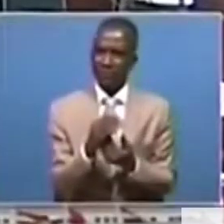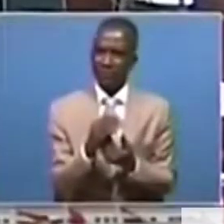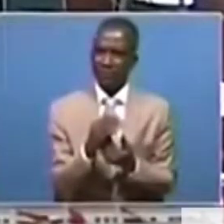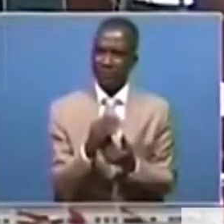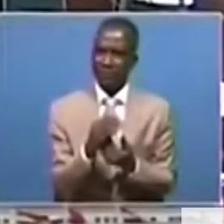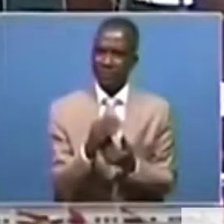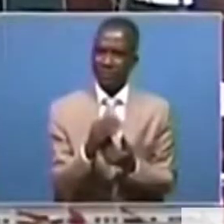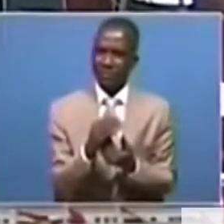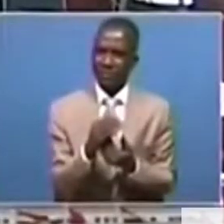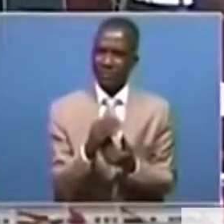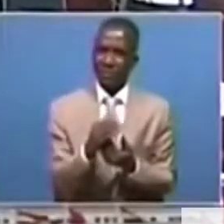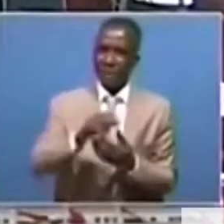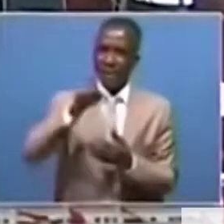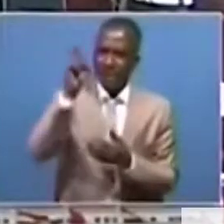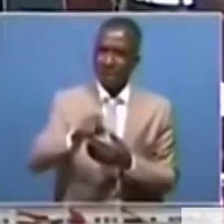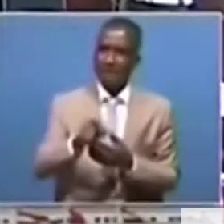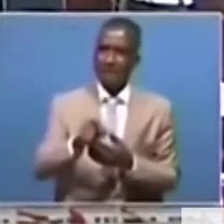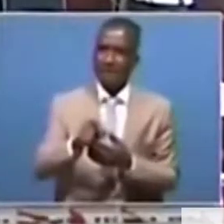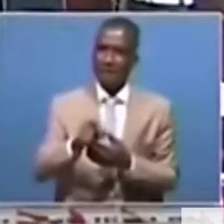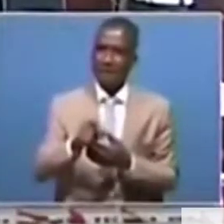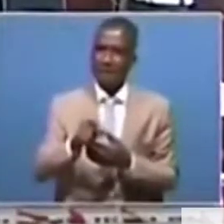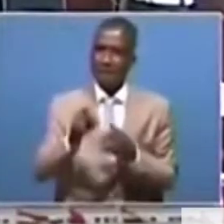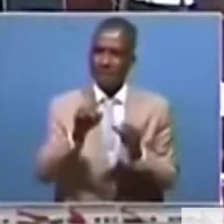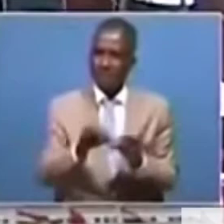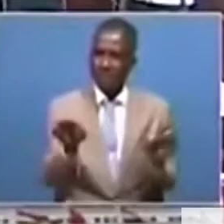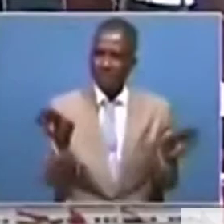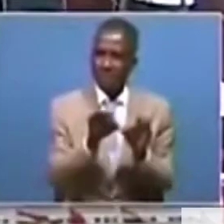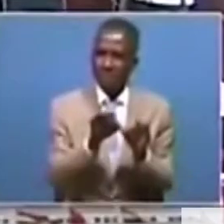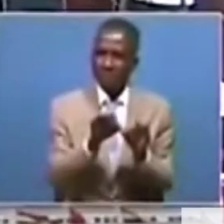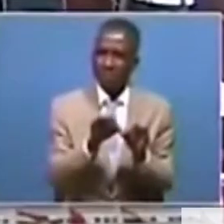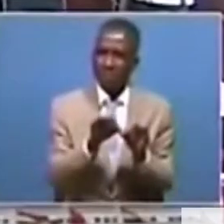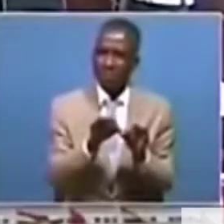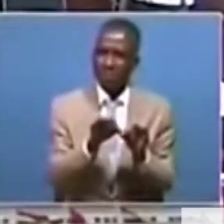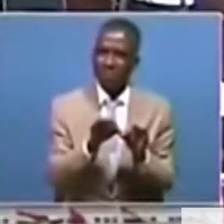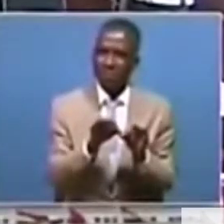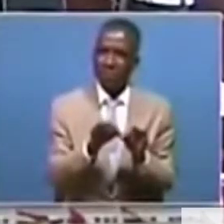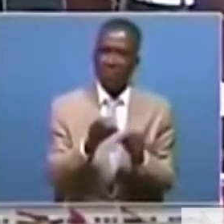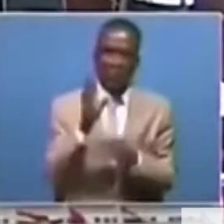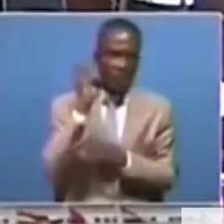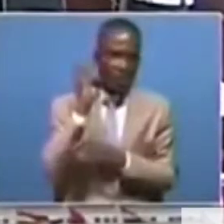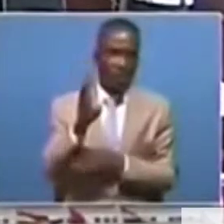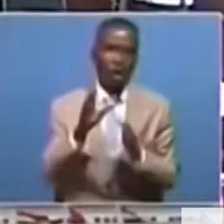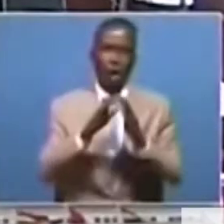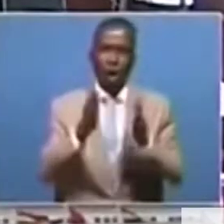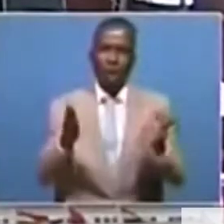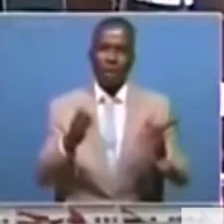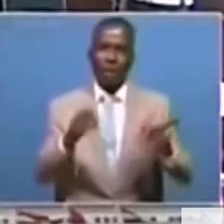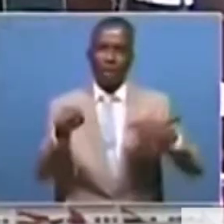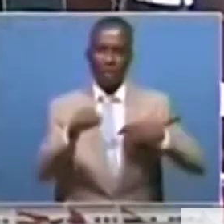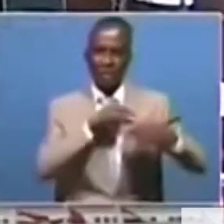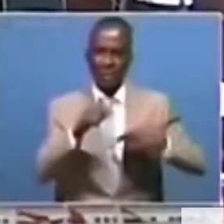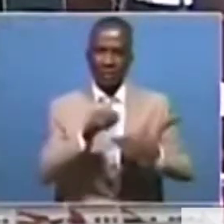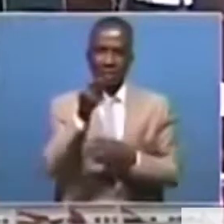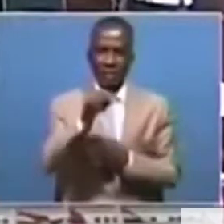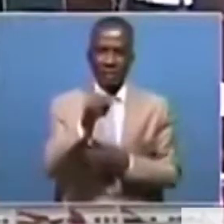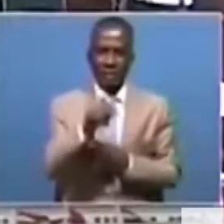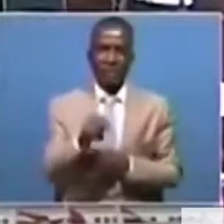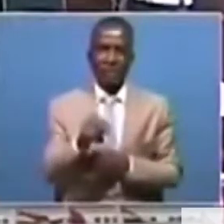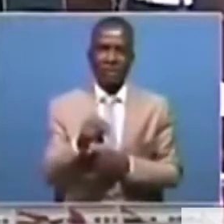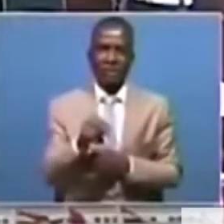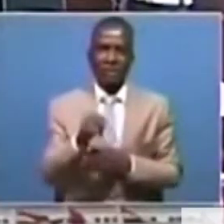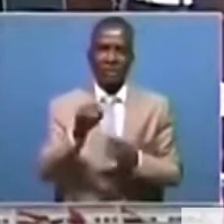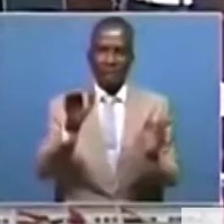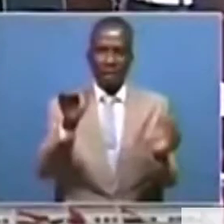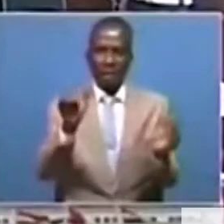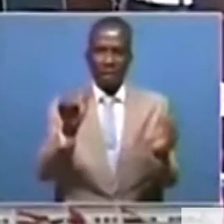is one which should be exercised sparingly and with restraint, as motions to reopen necessarily involve a